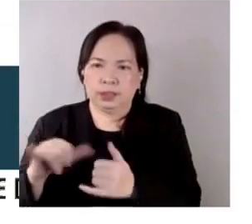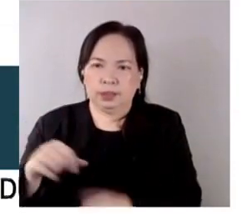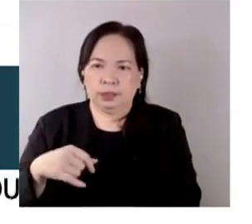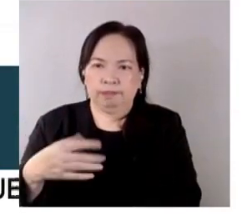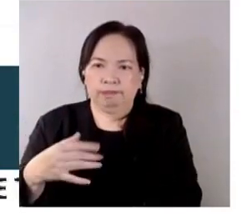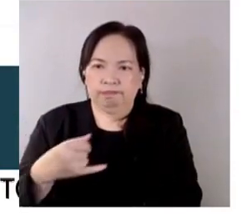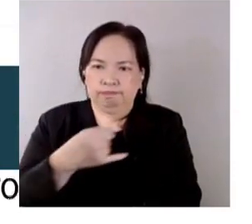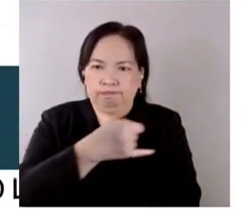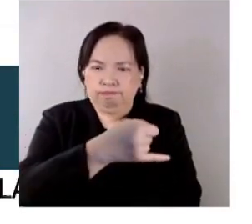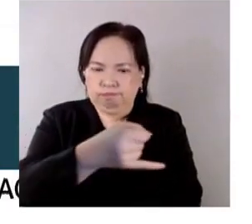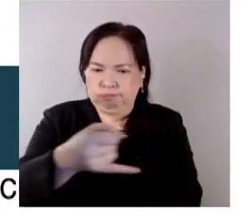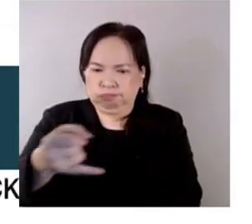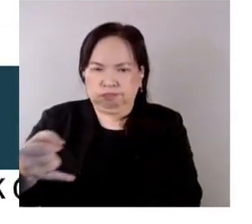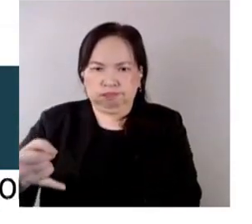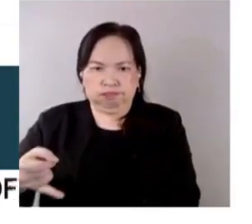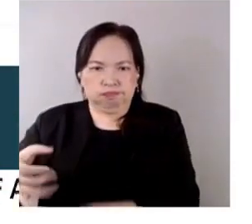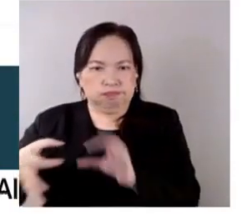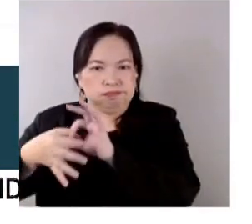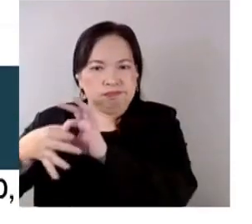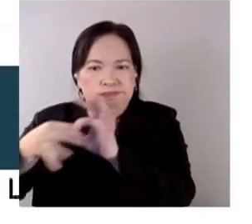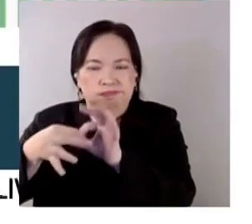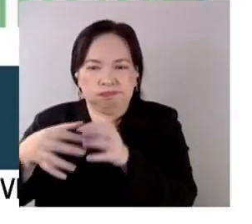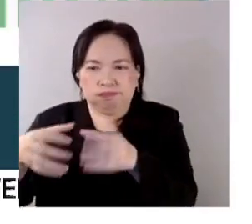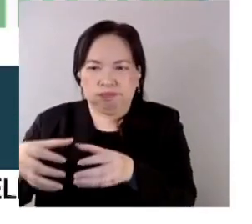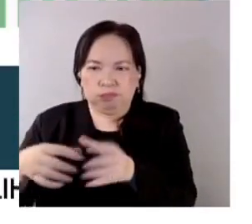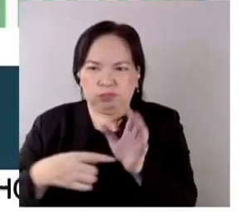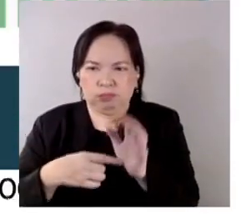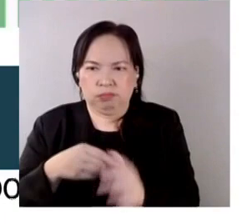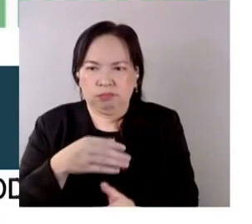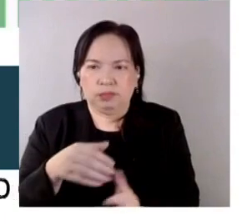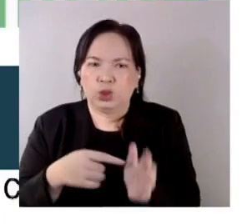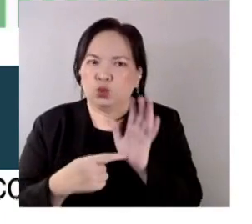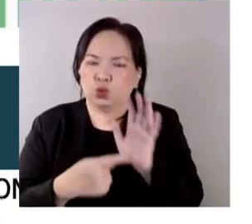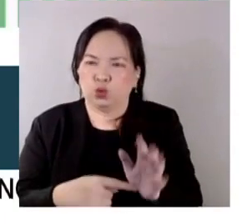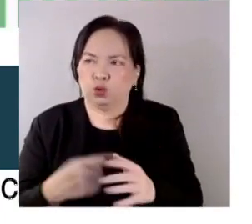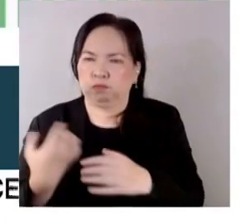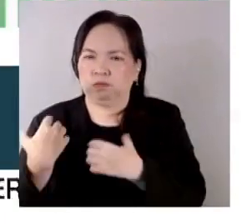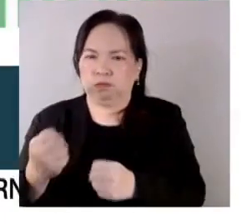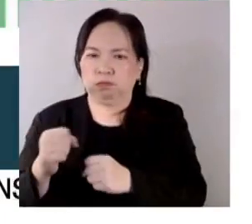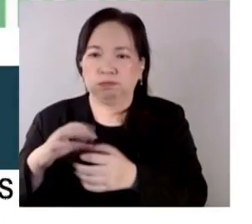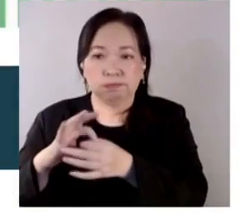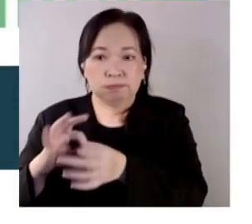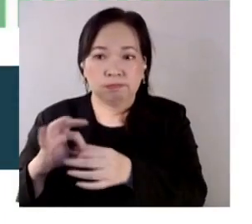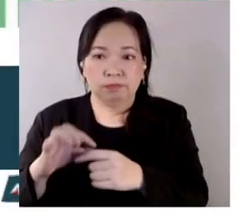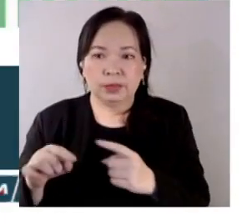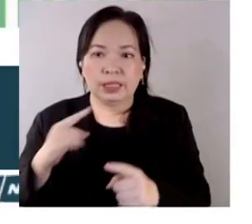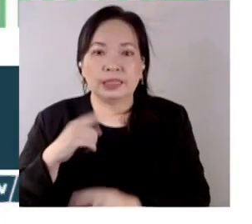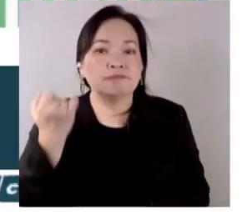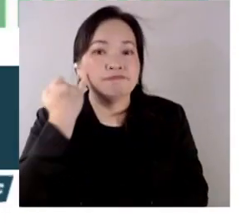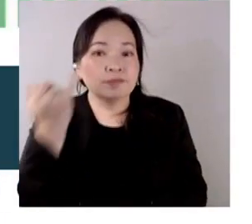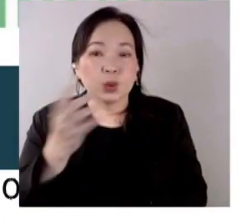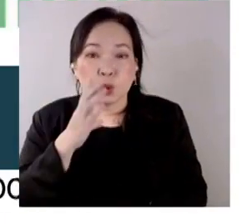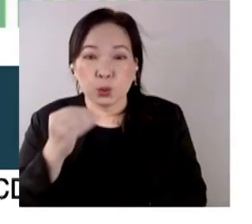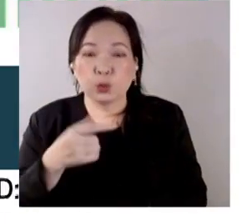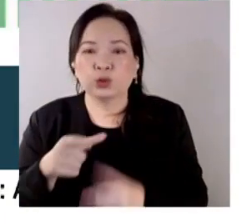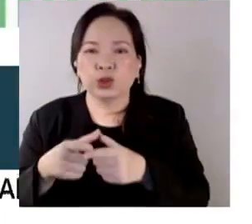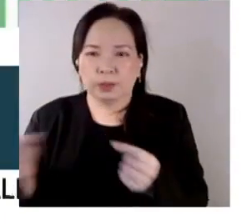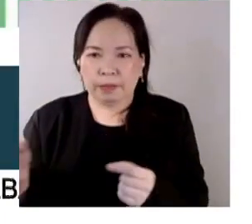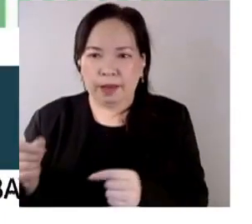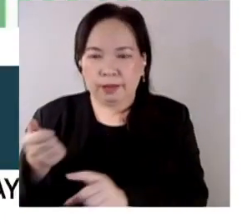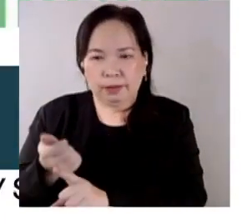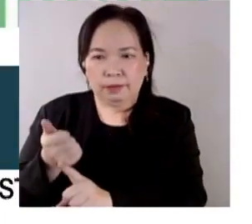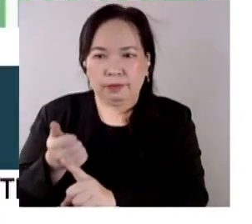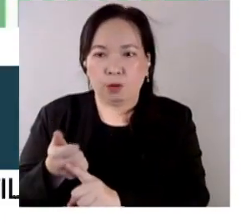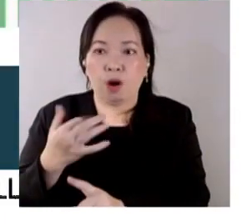first island chain. Mm. Because I believe this is really more of an initiative of Japan, as Japan also